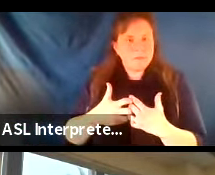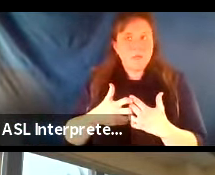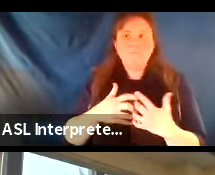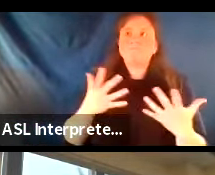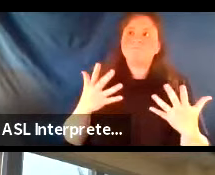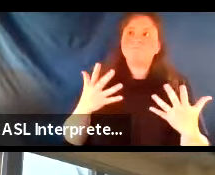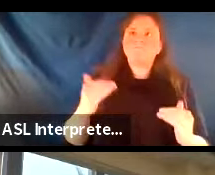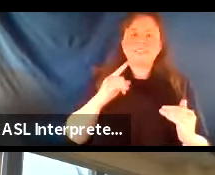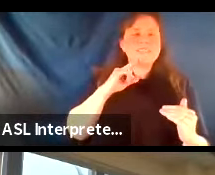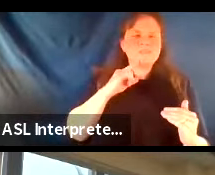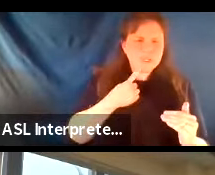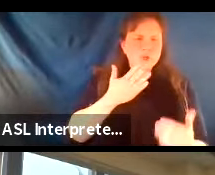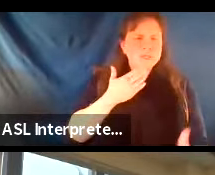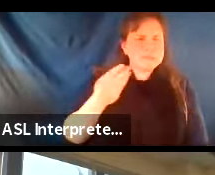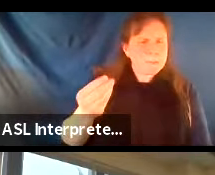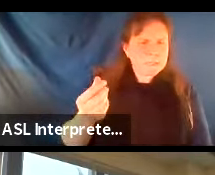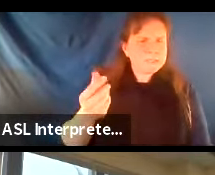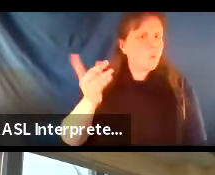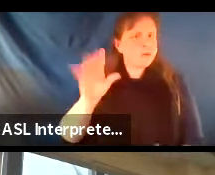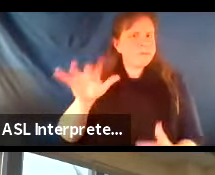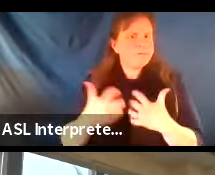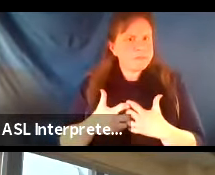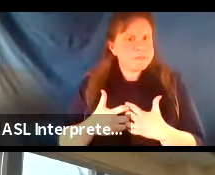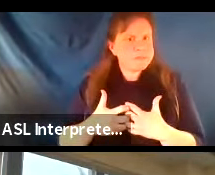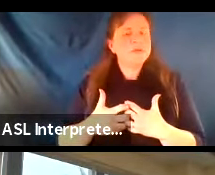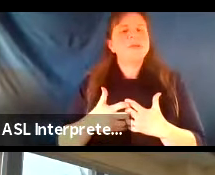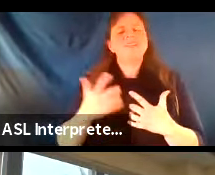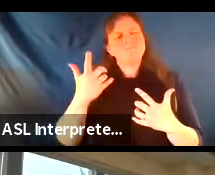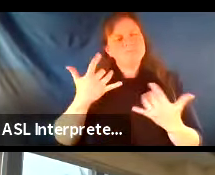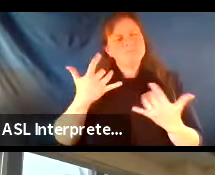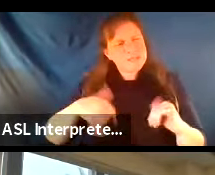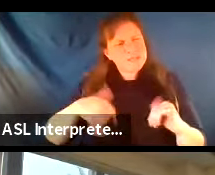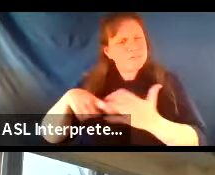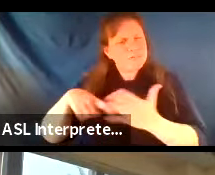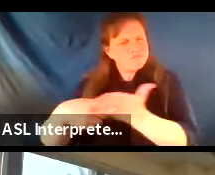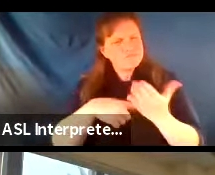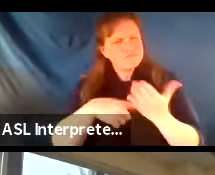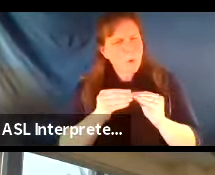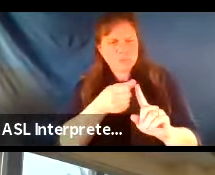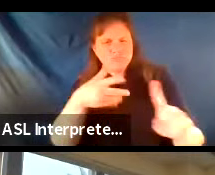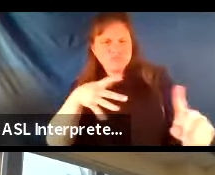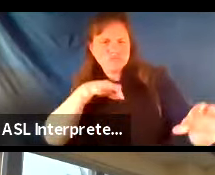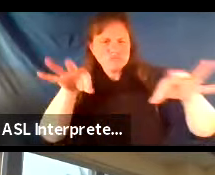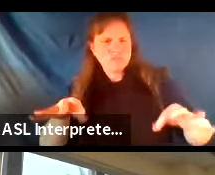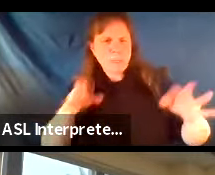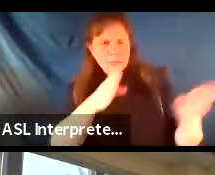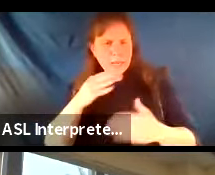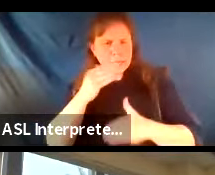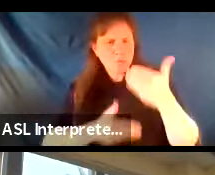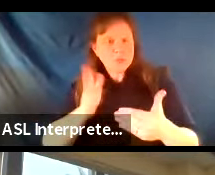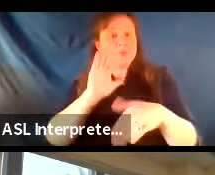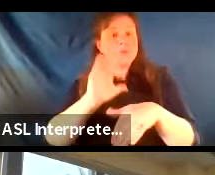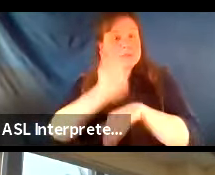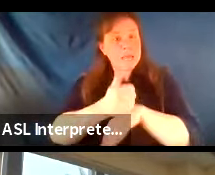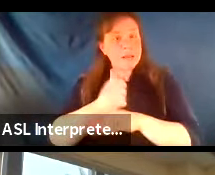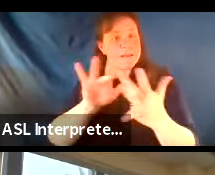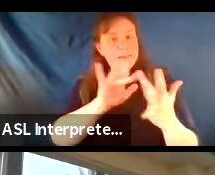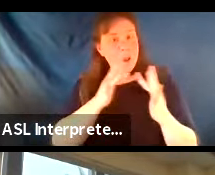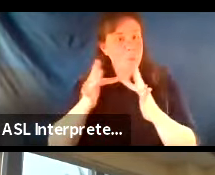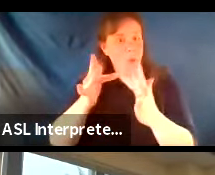mellitus. So this is going to be a planning process, though, and where we can create a network of providers to ensure that we are